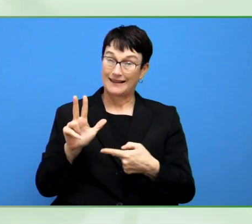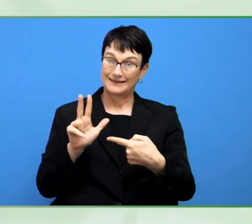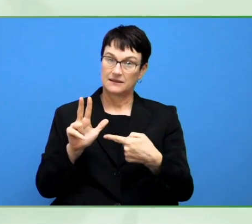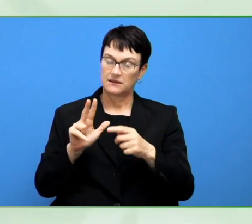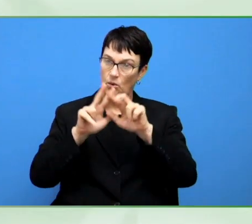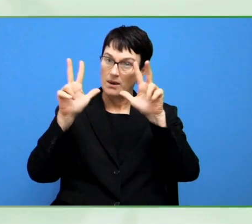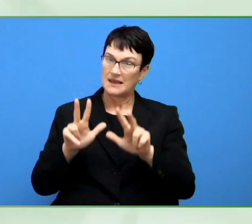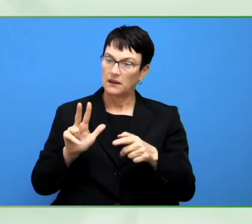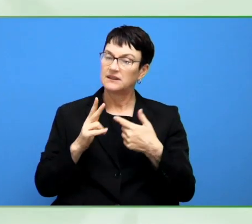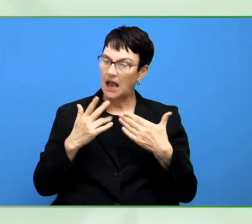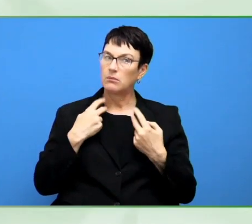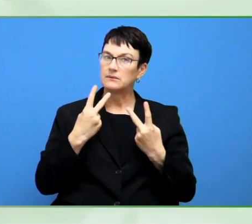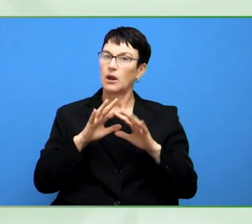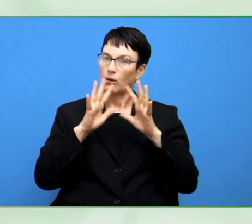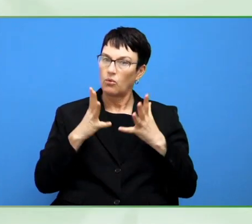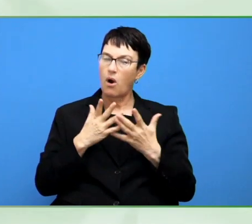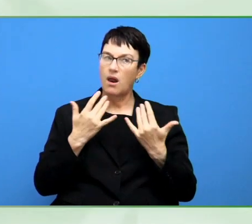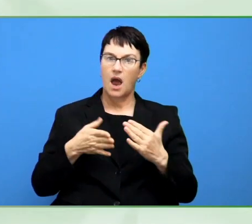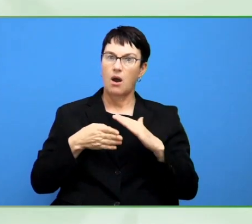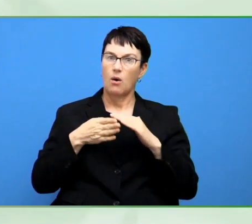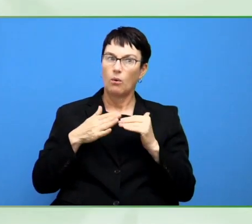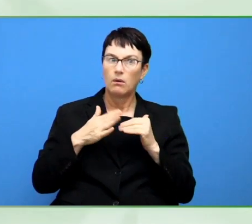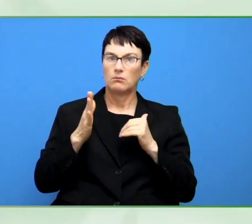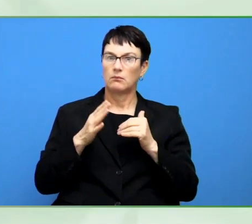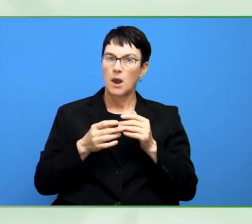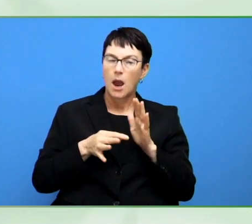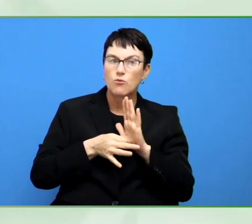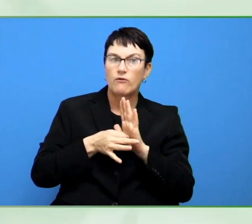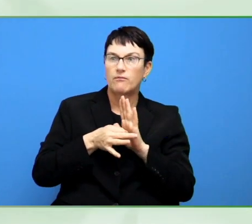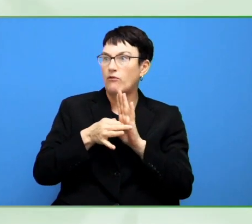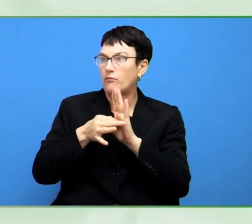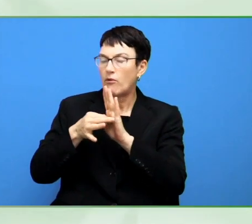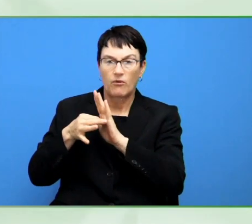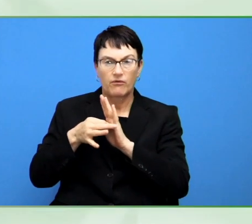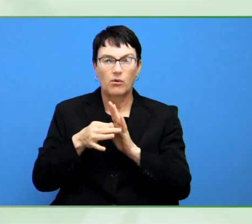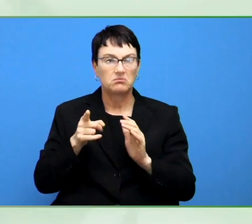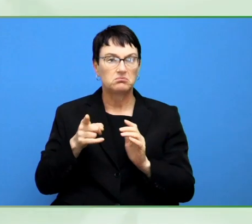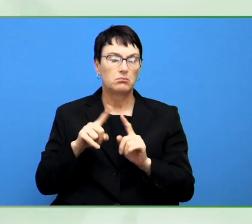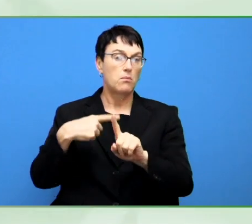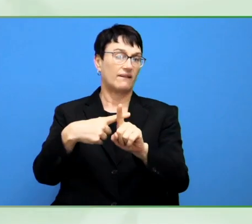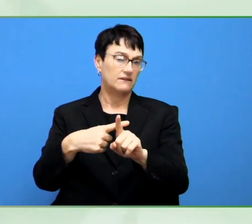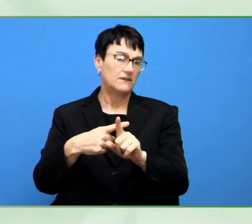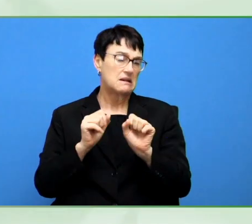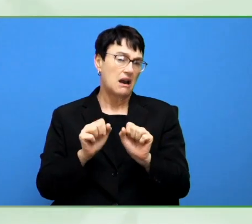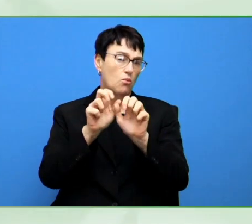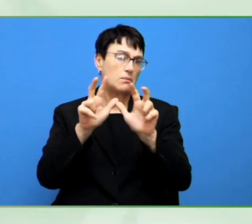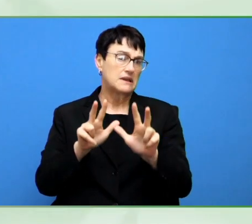They're more accessible now, and I think it's a good way there. Mm-hmm. That's right. Thank you. Both the points you